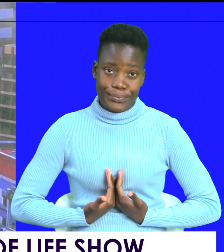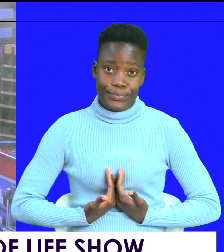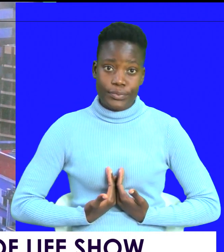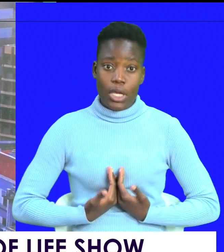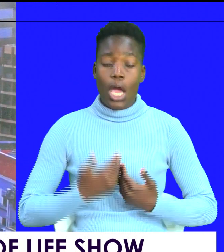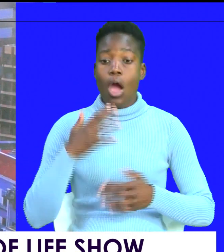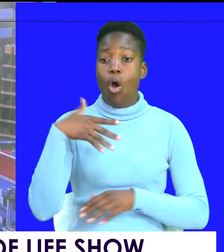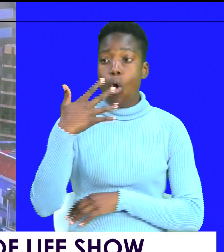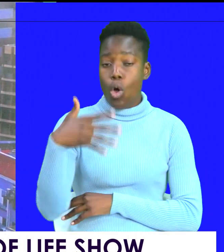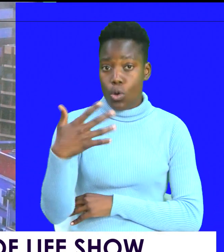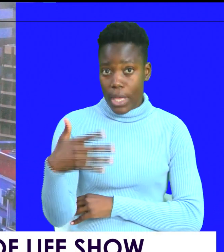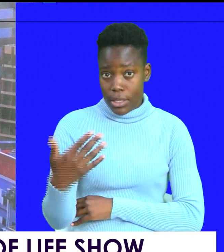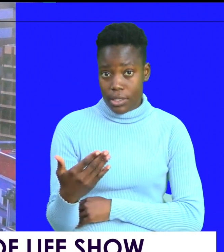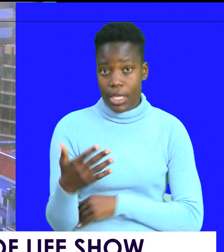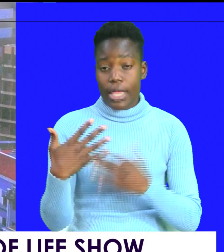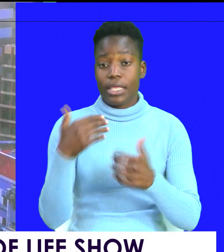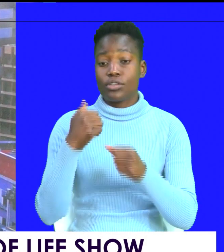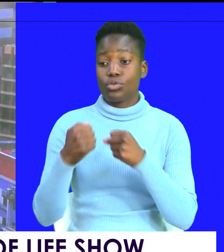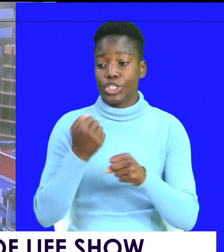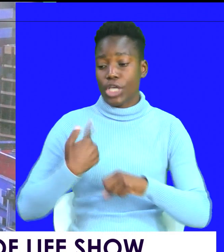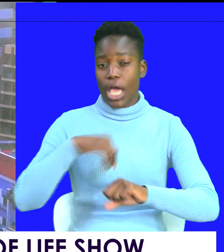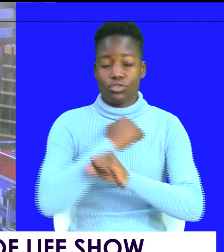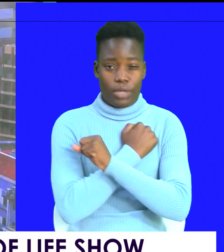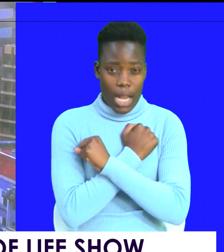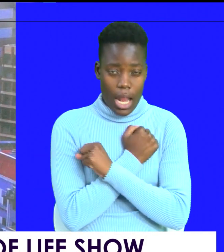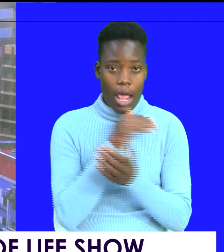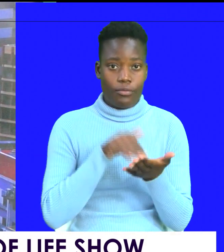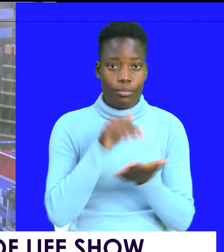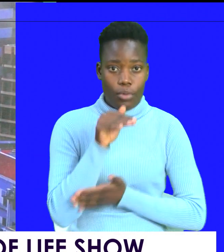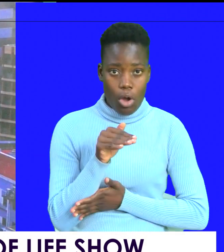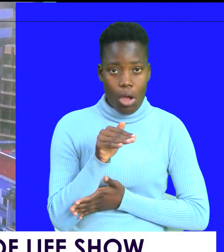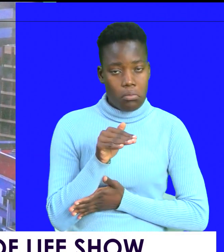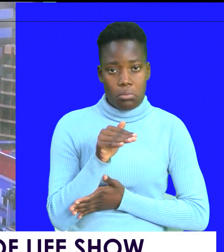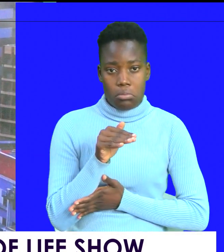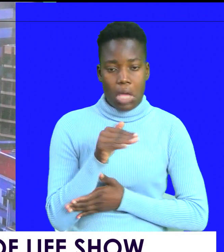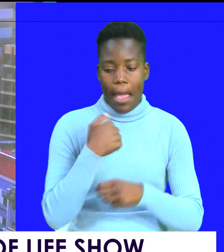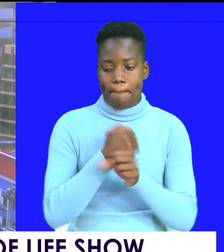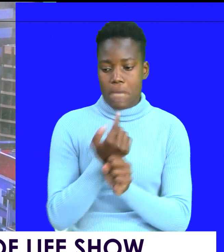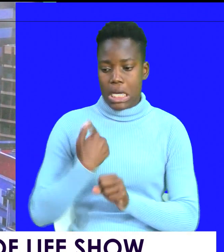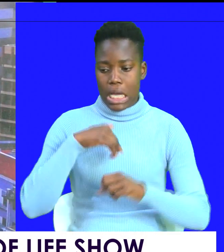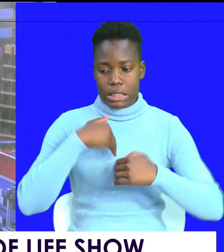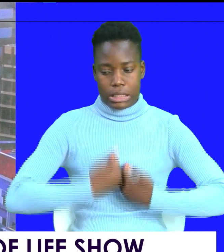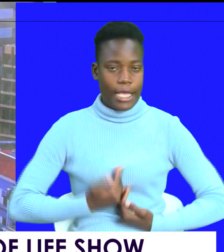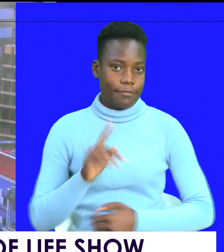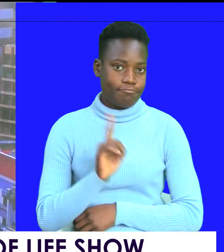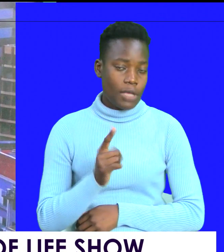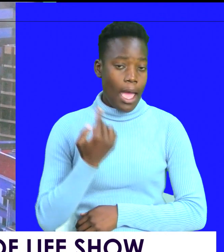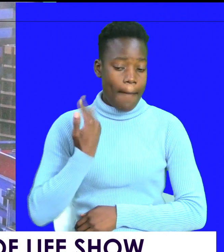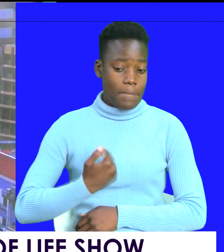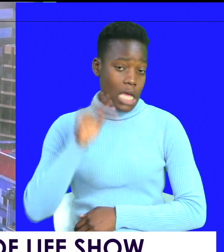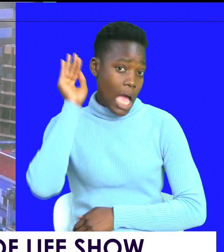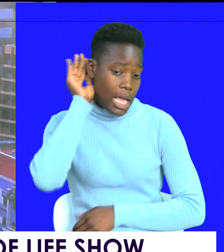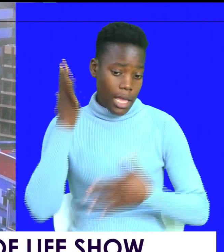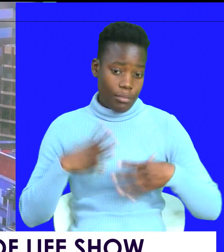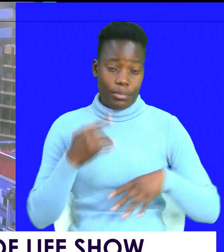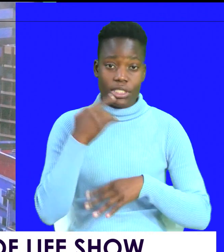More often than not, the things we are passionate about do not tire us. I hear people say, I can